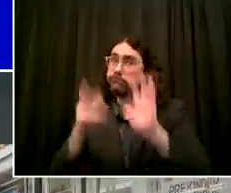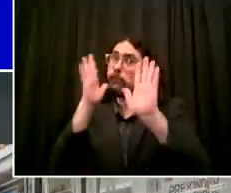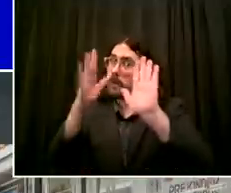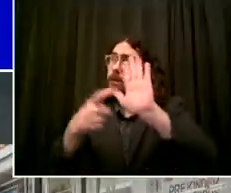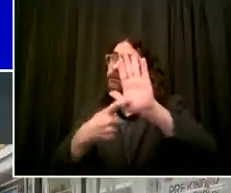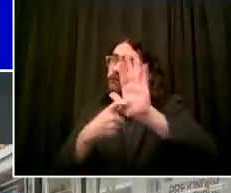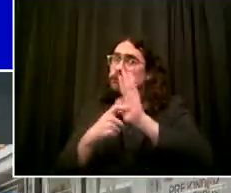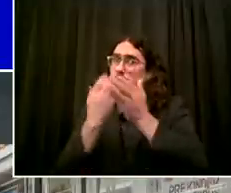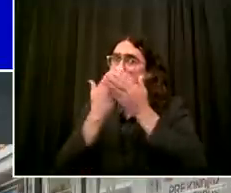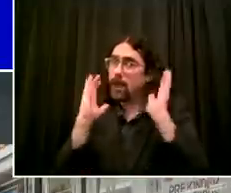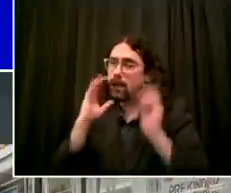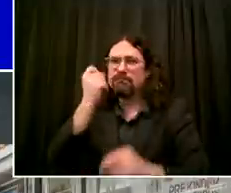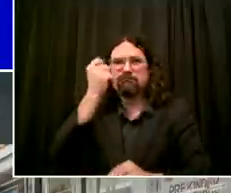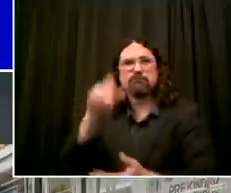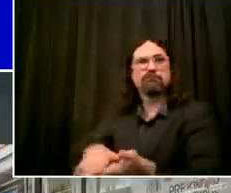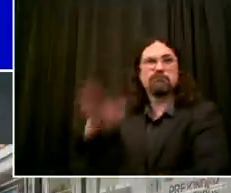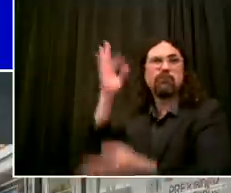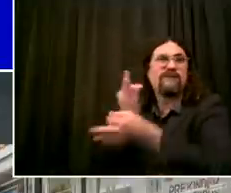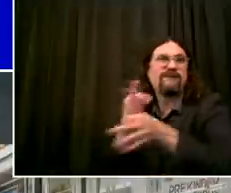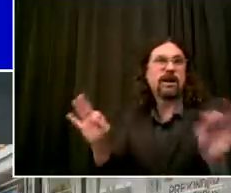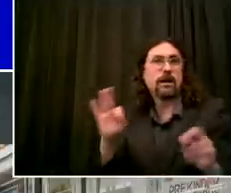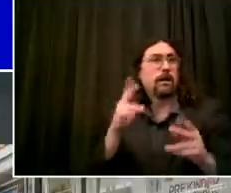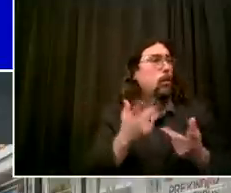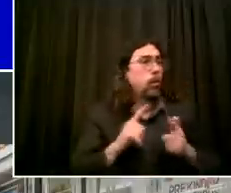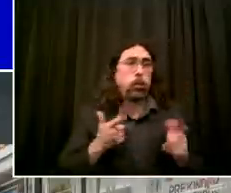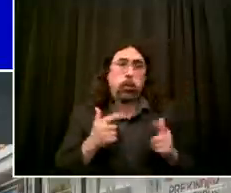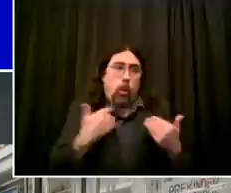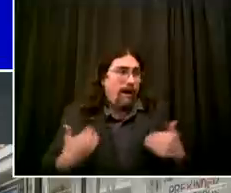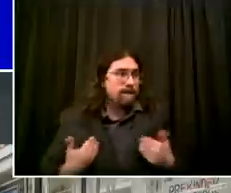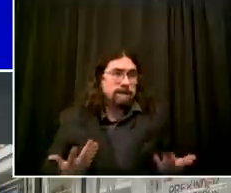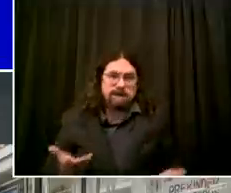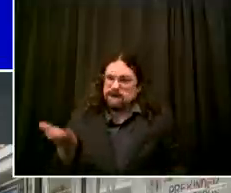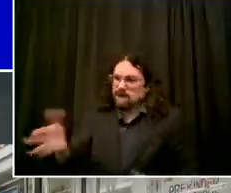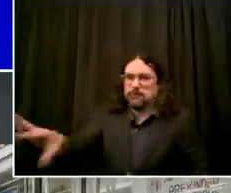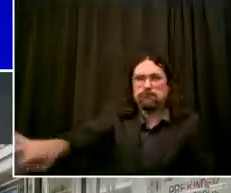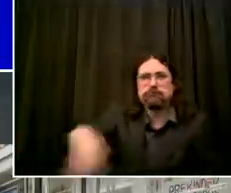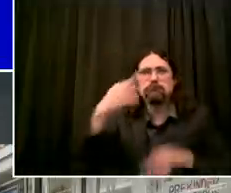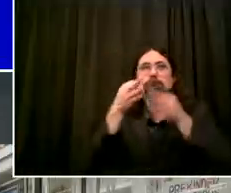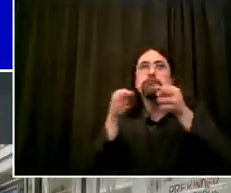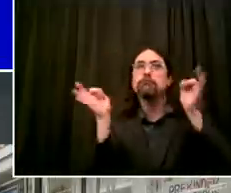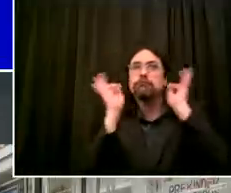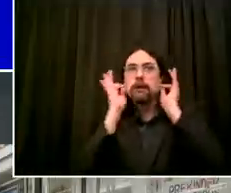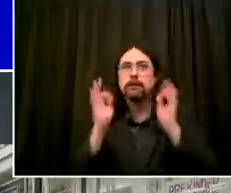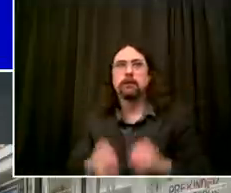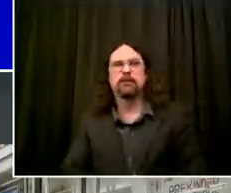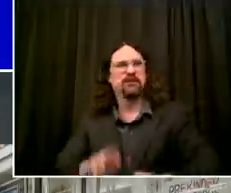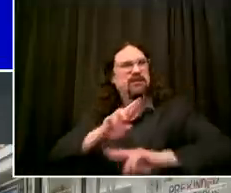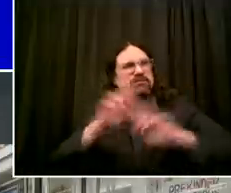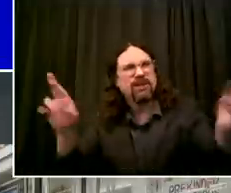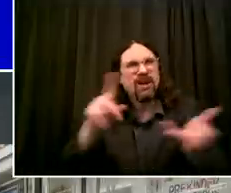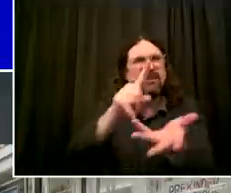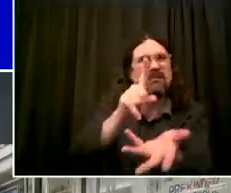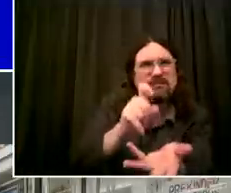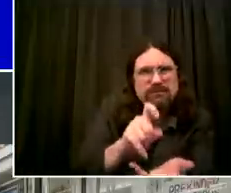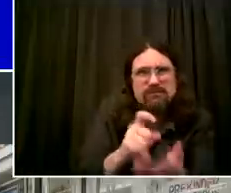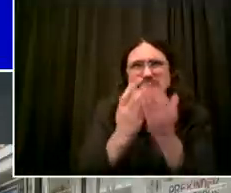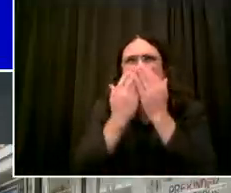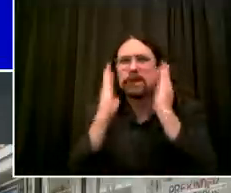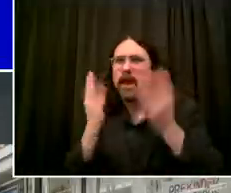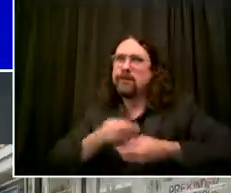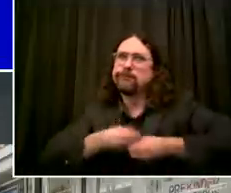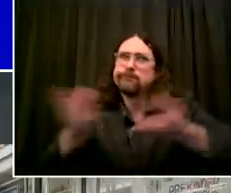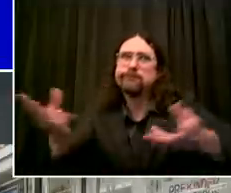on. Now, there's more to be done, though. There's more to be done because that alone won't get the job done. There has